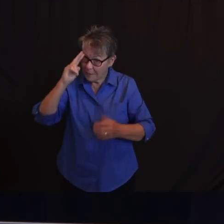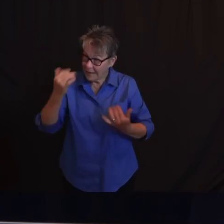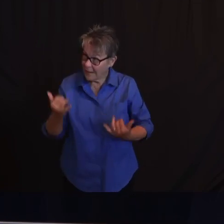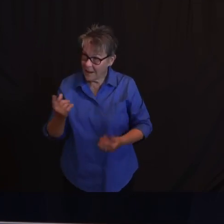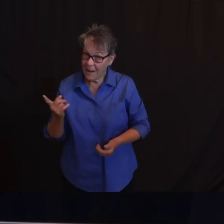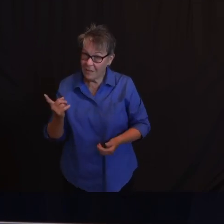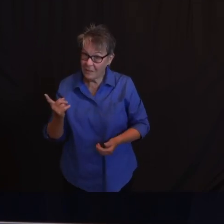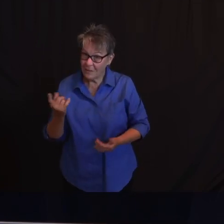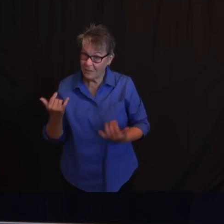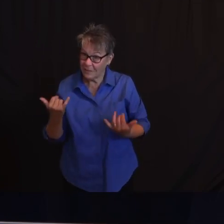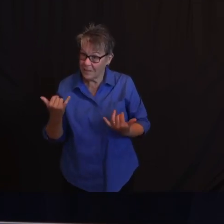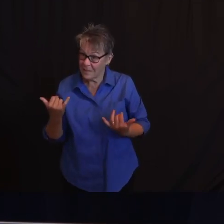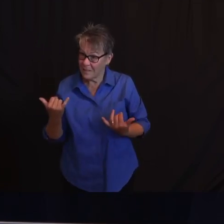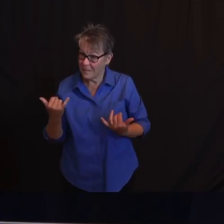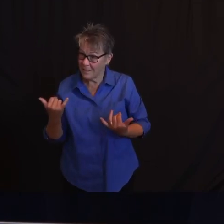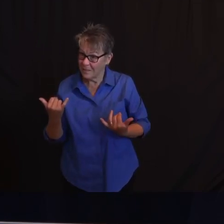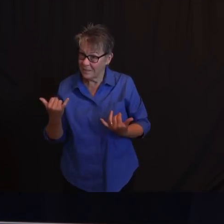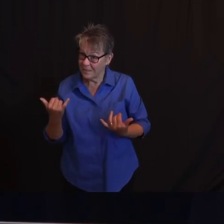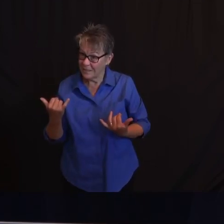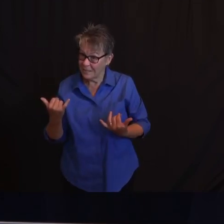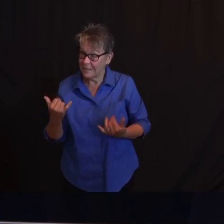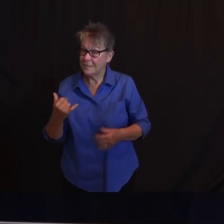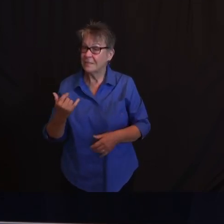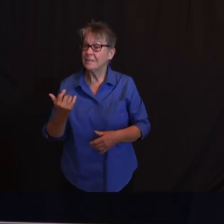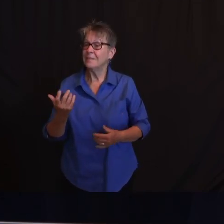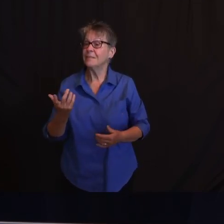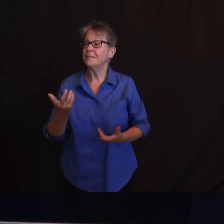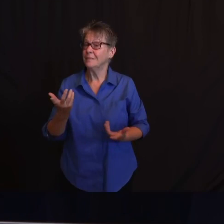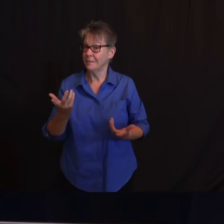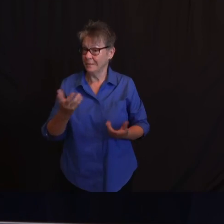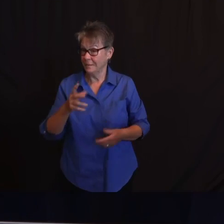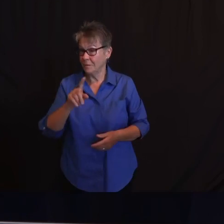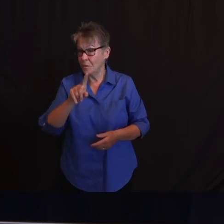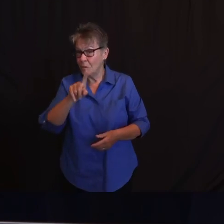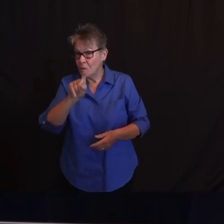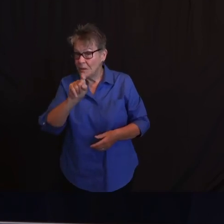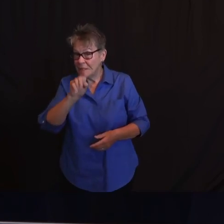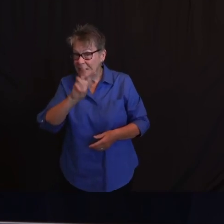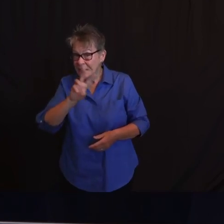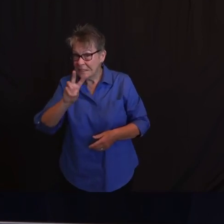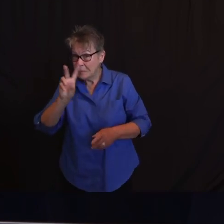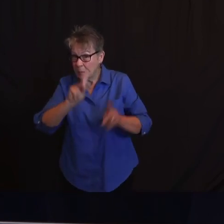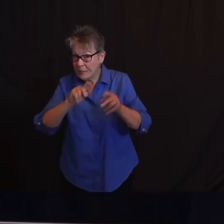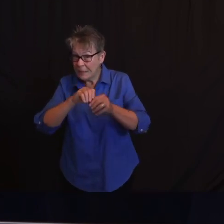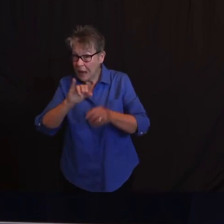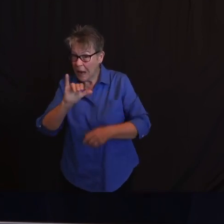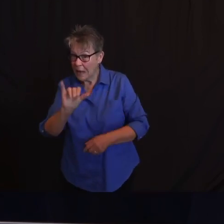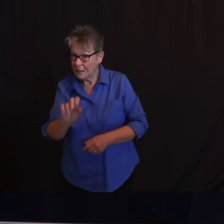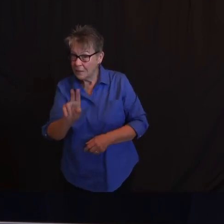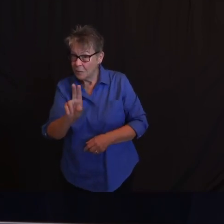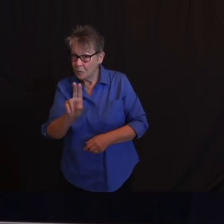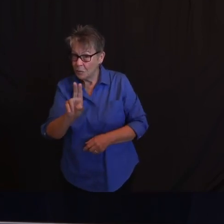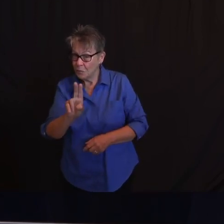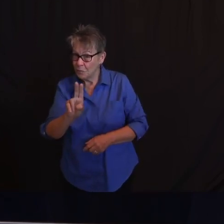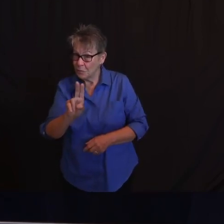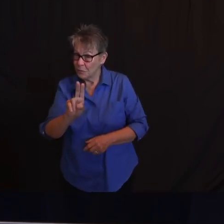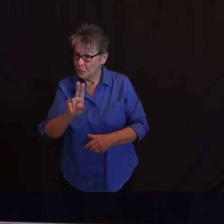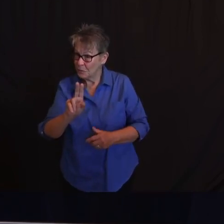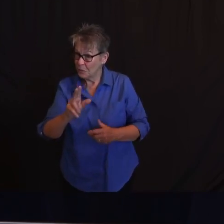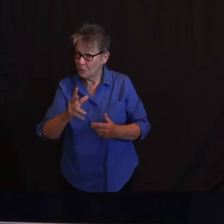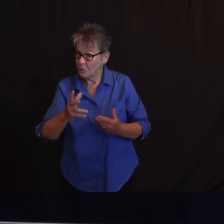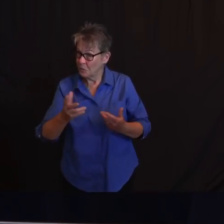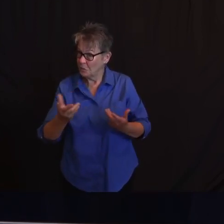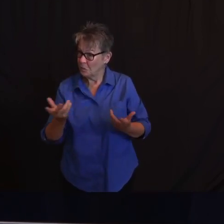in critical care, but only 48% of those individuals are on ventilators. The hospitals reported